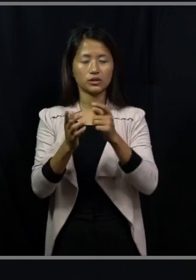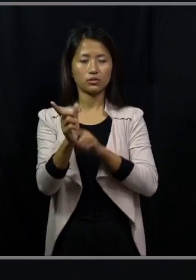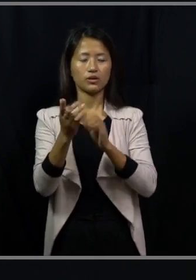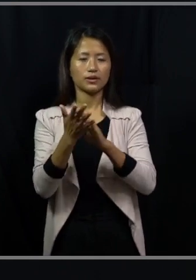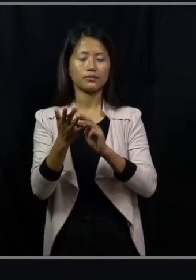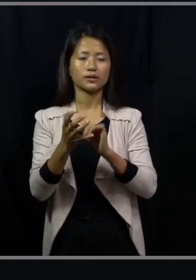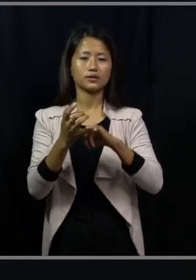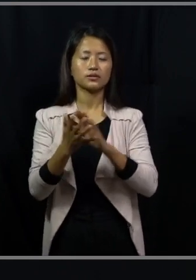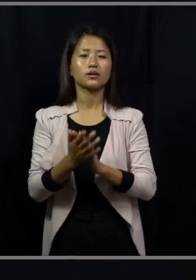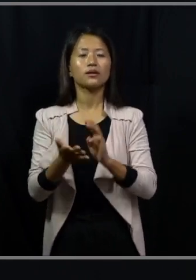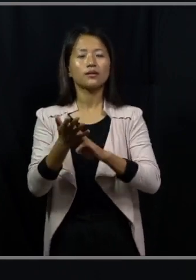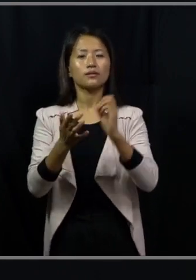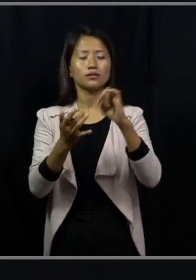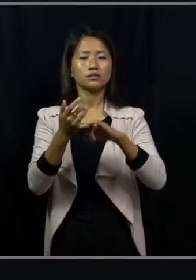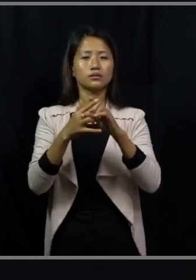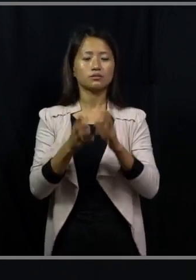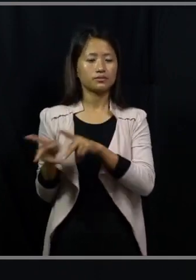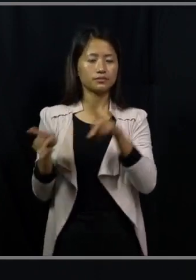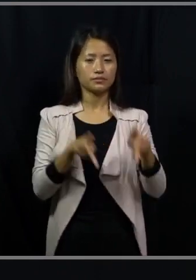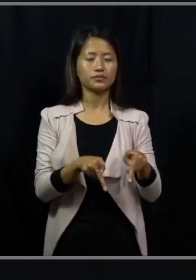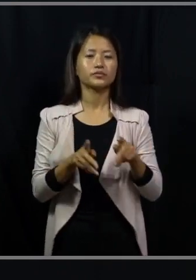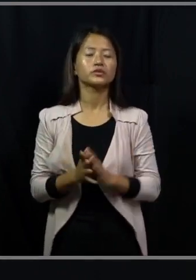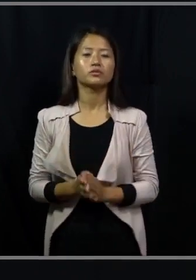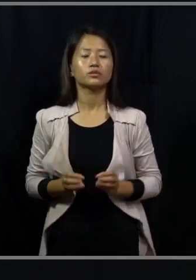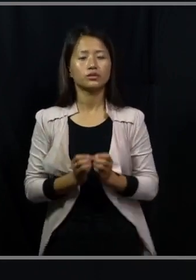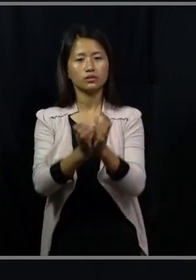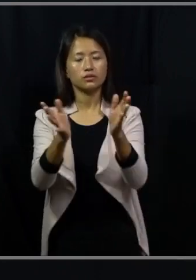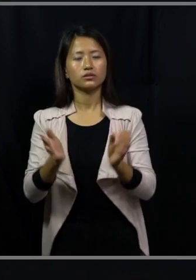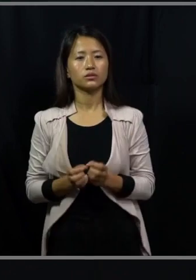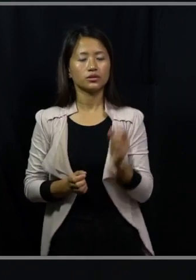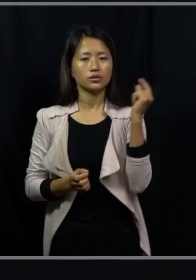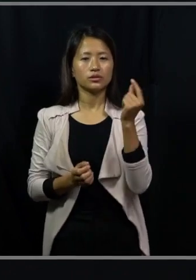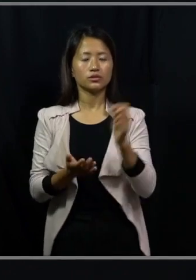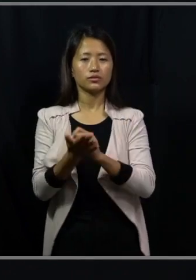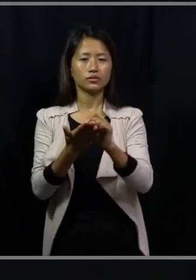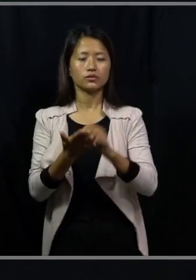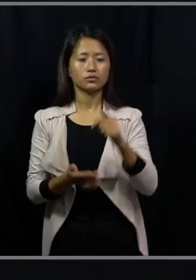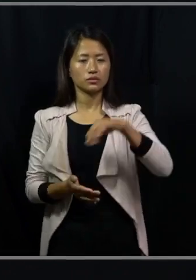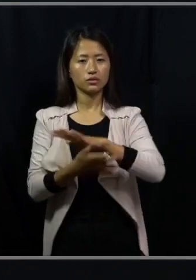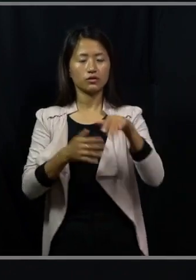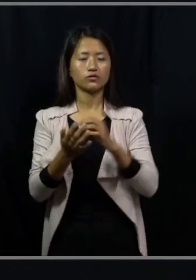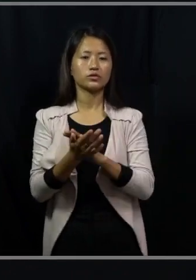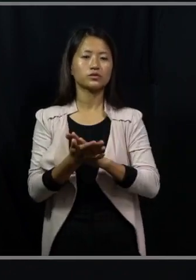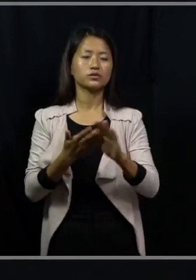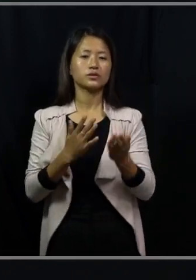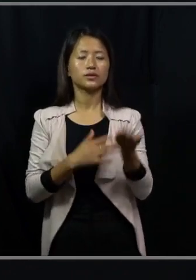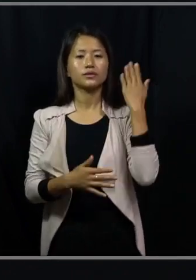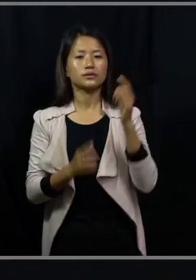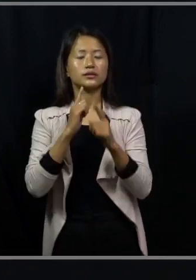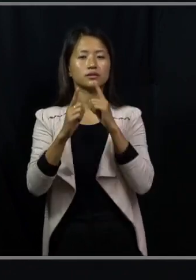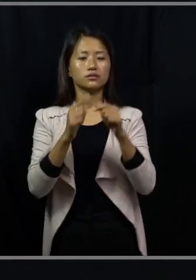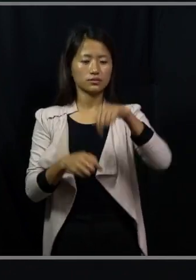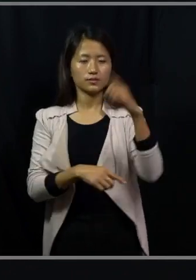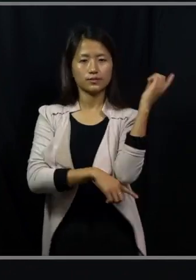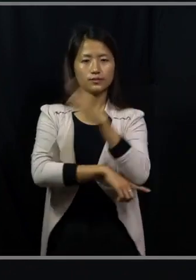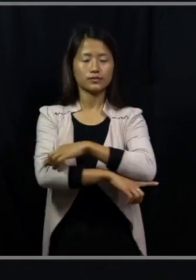achievements of the Mesopotamians could not have been possible without the use of writing. That's all for today. Let's refer back what we have